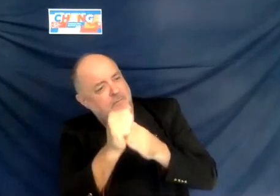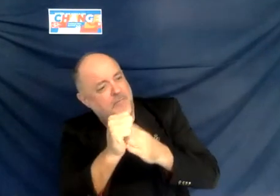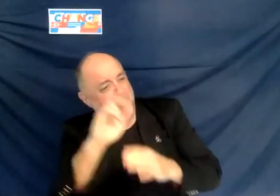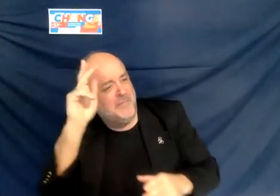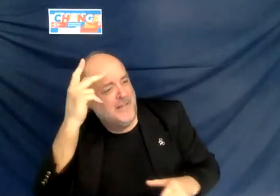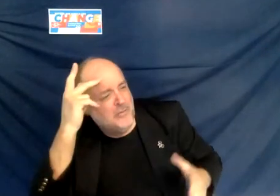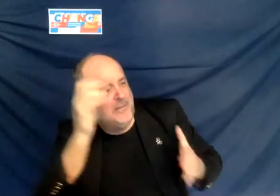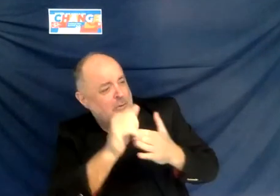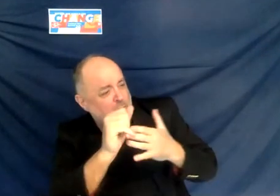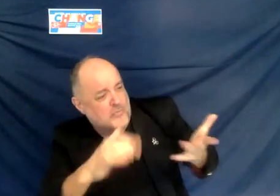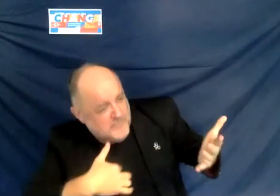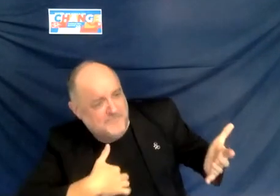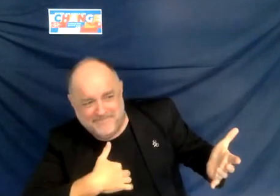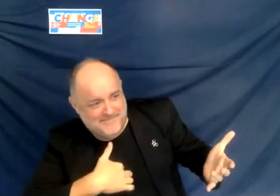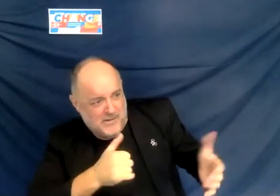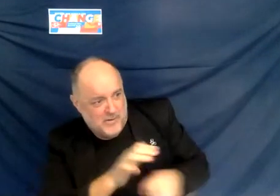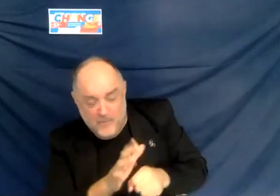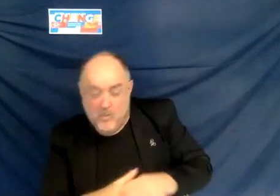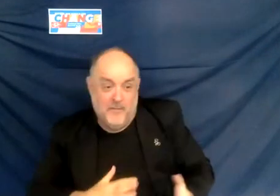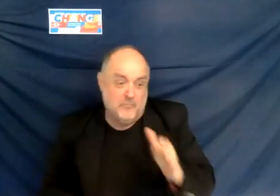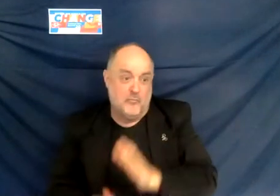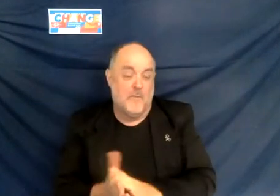And if they don't listen, then run for office yourself.